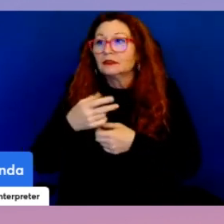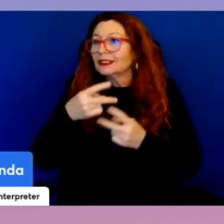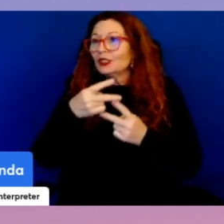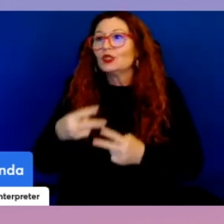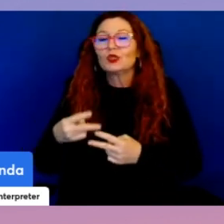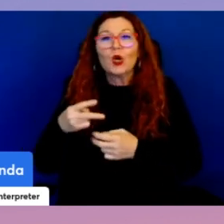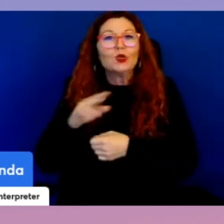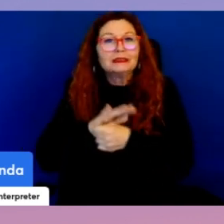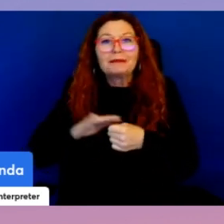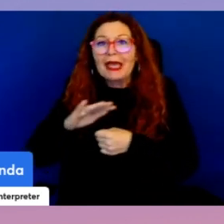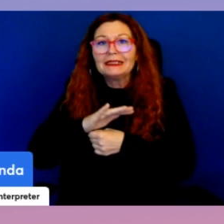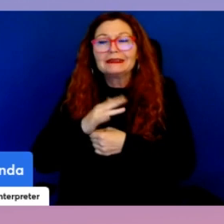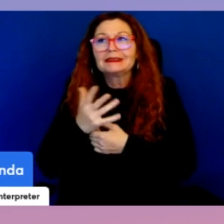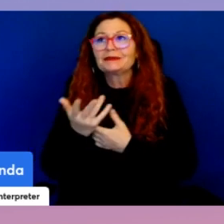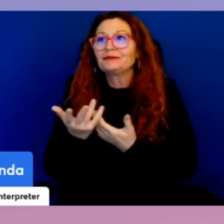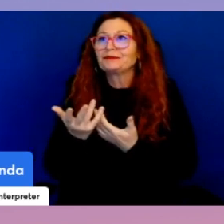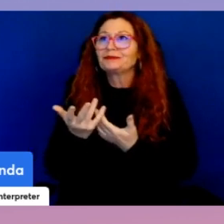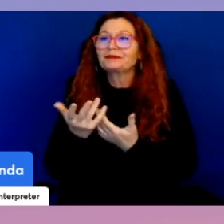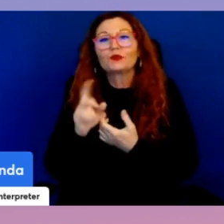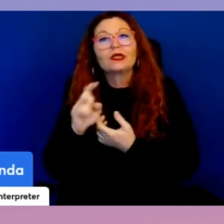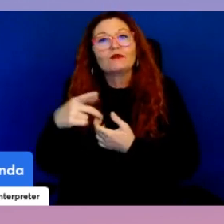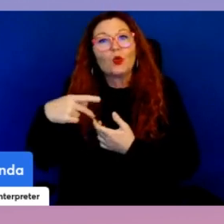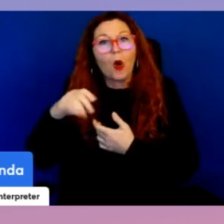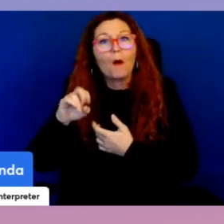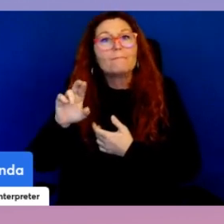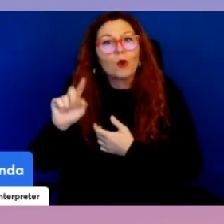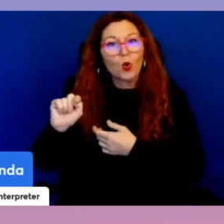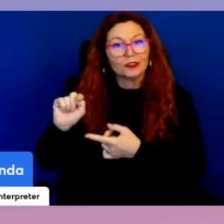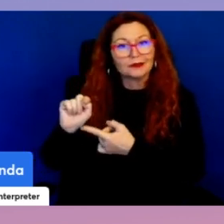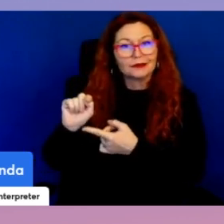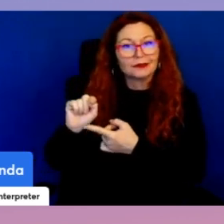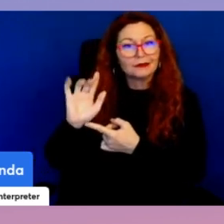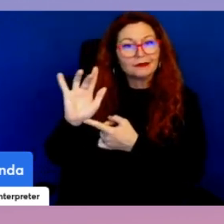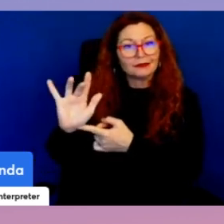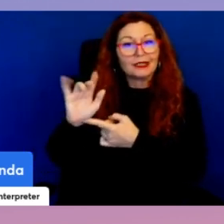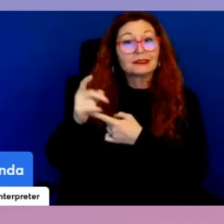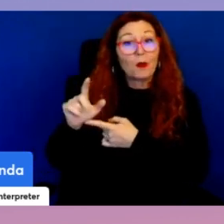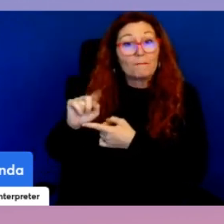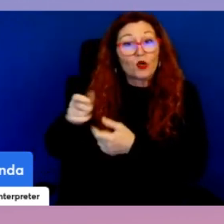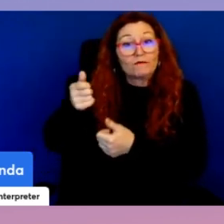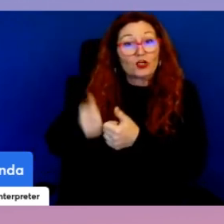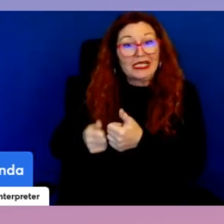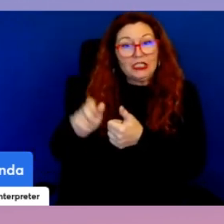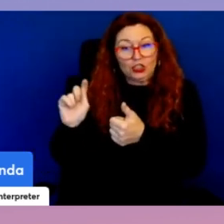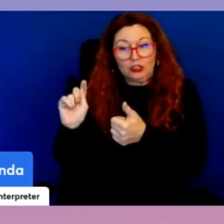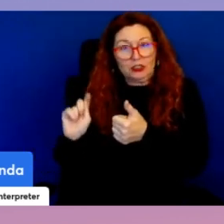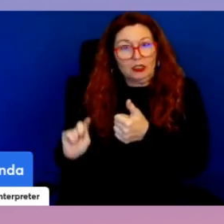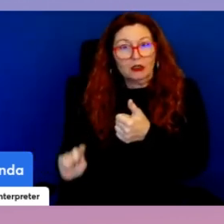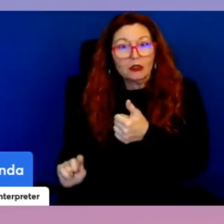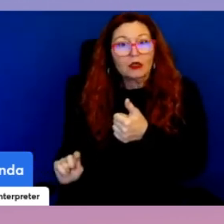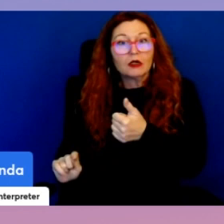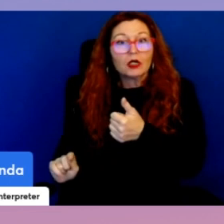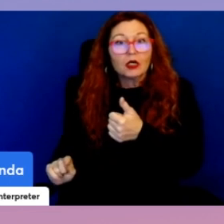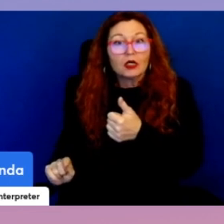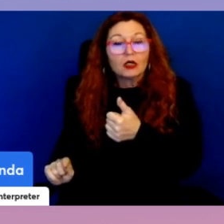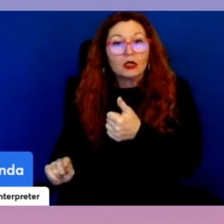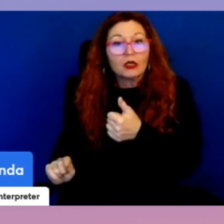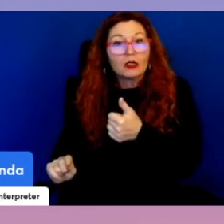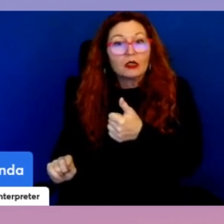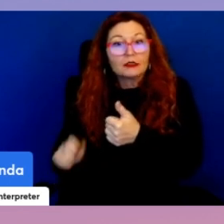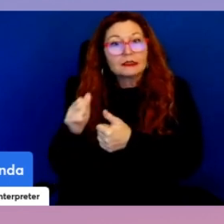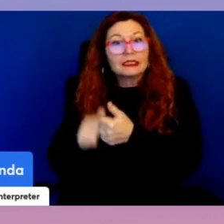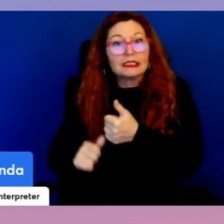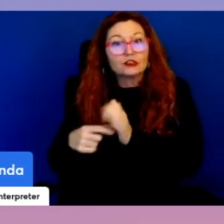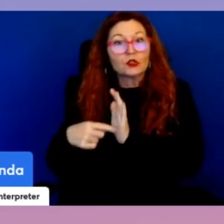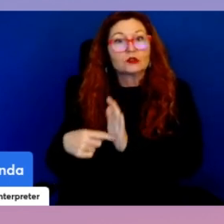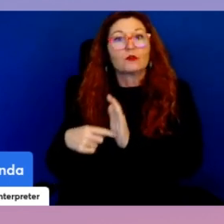gives a port. If you go to ports here, it'll give a port for each one of the exposed ports.